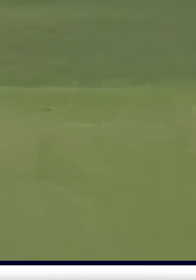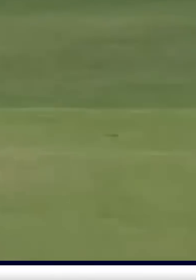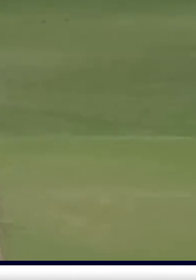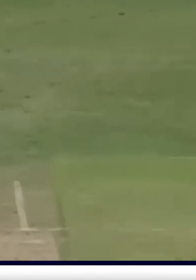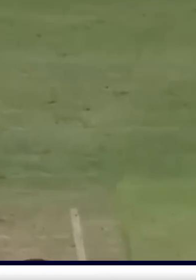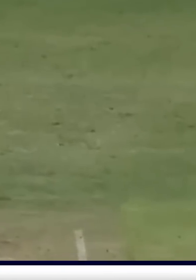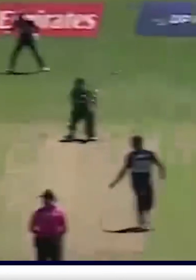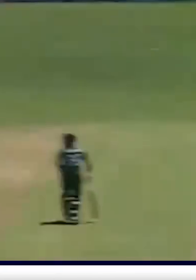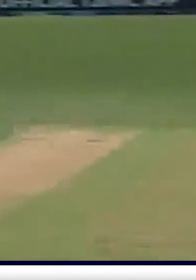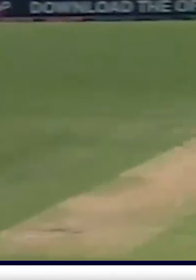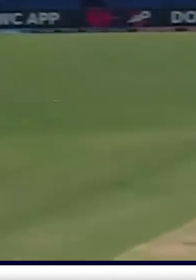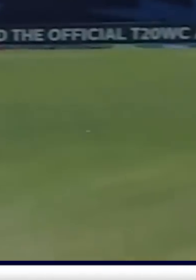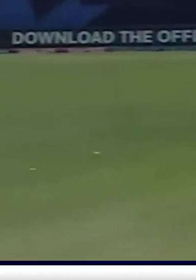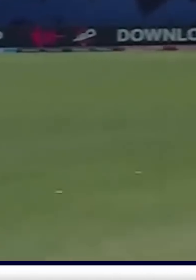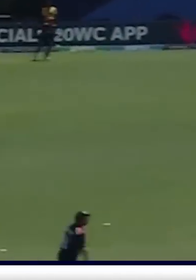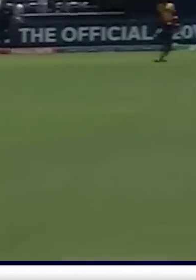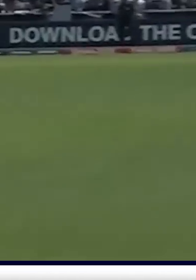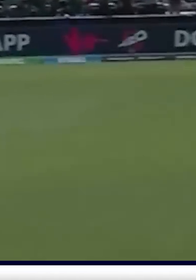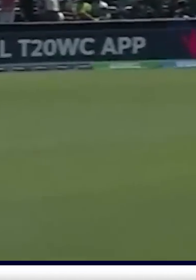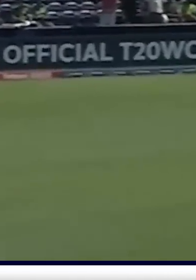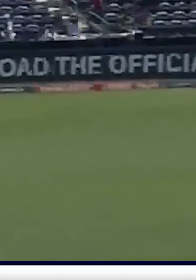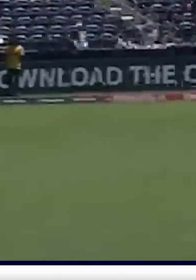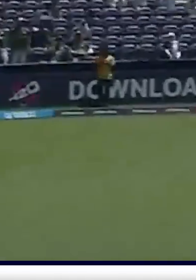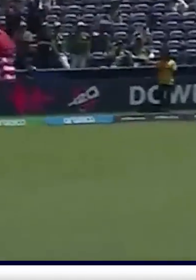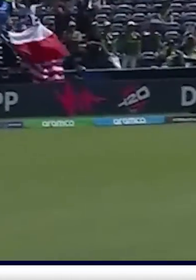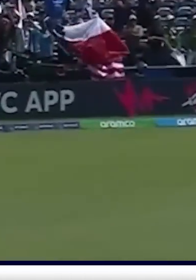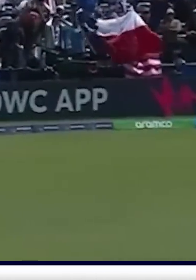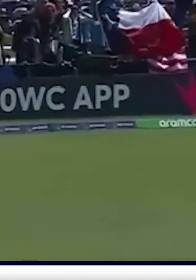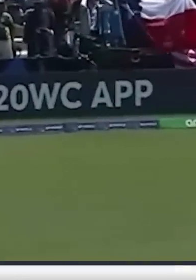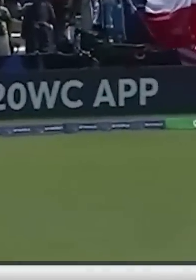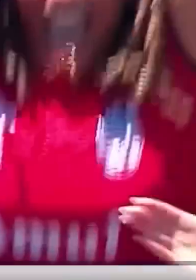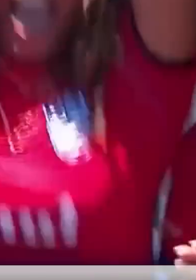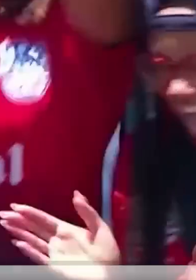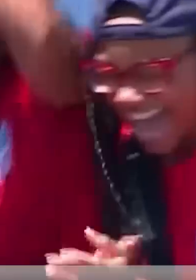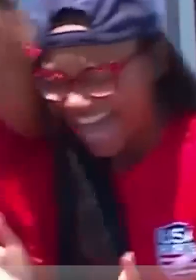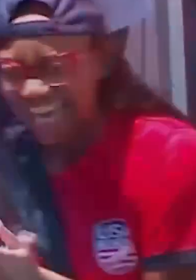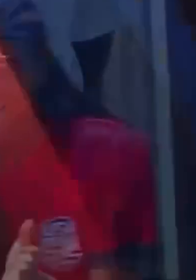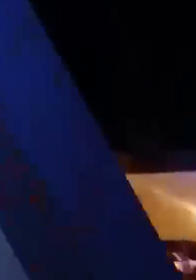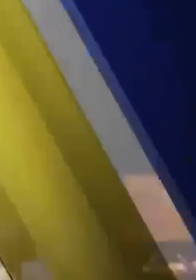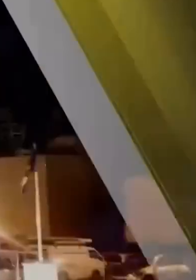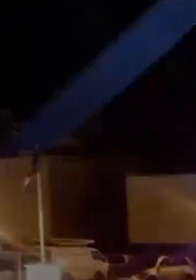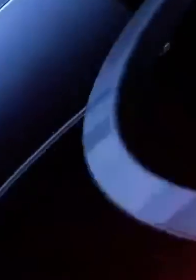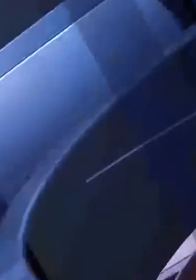USA pull off the World Cup upset over Pakistan.